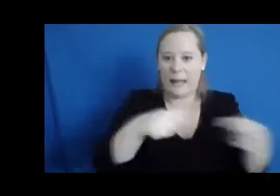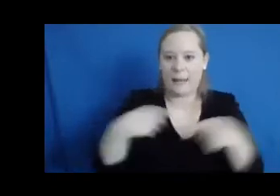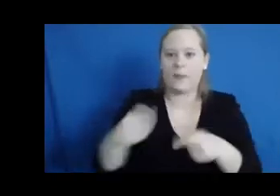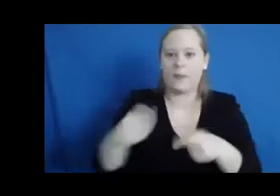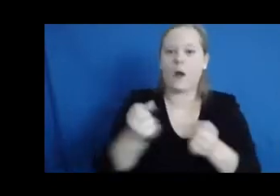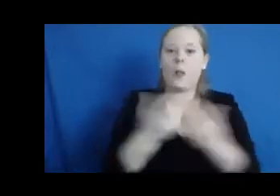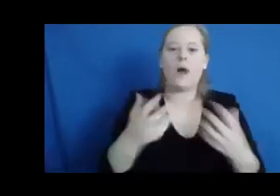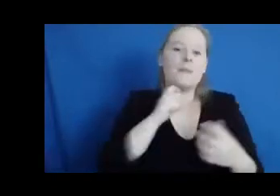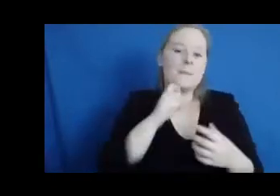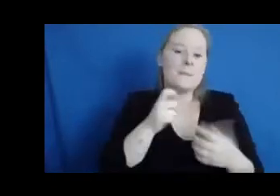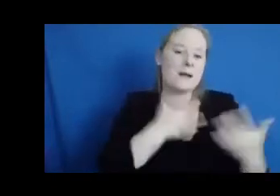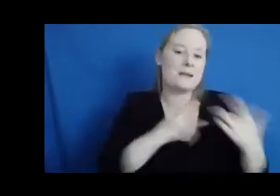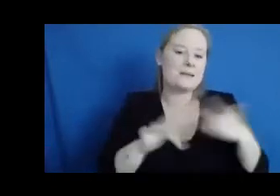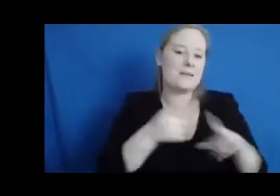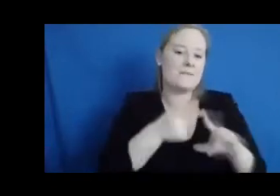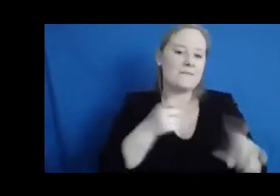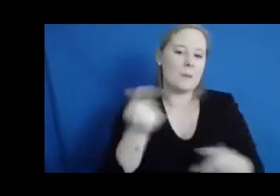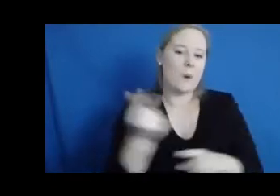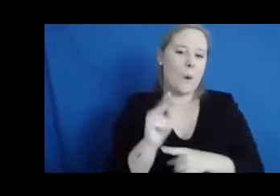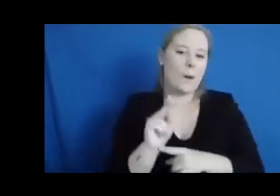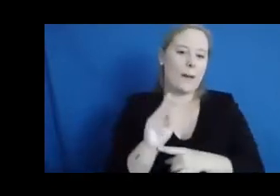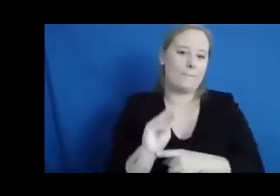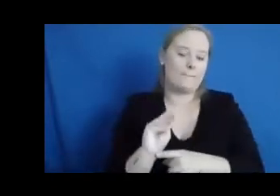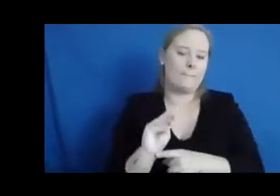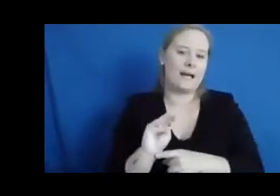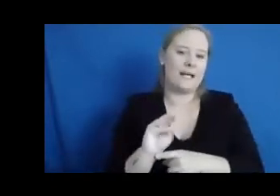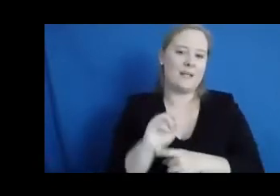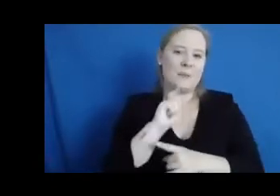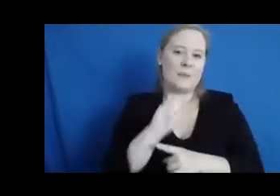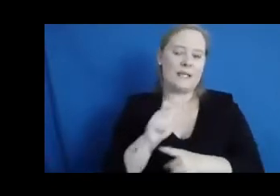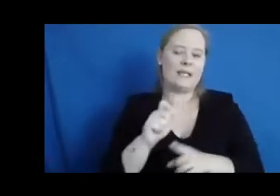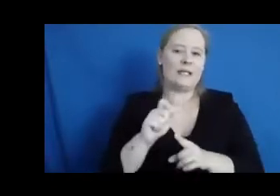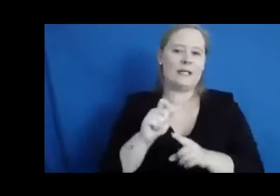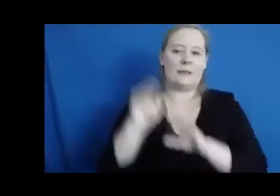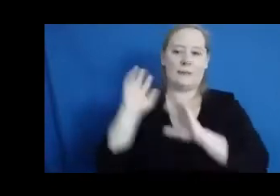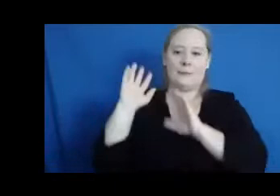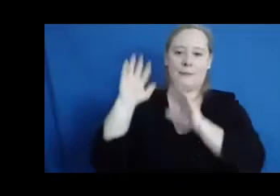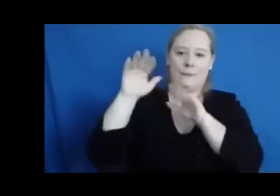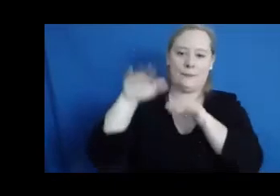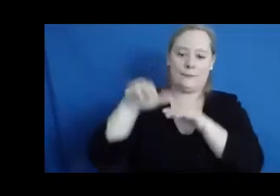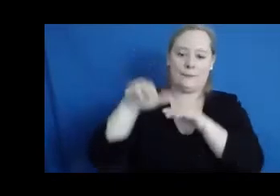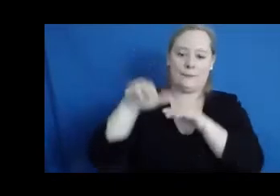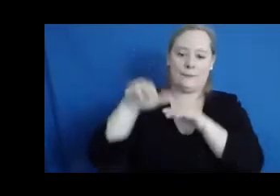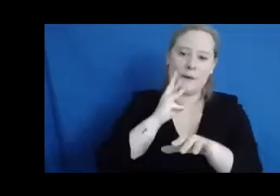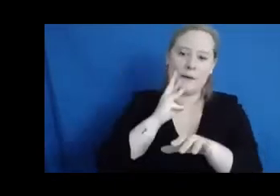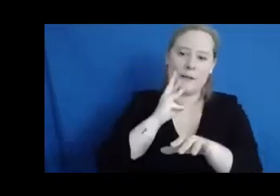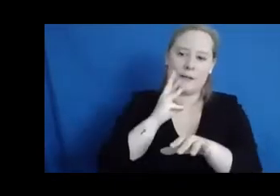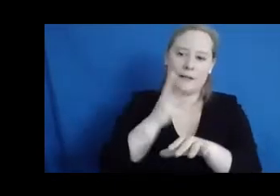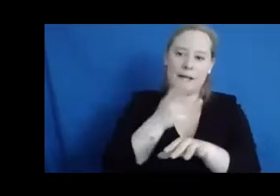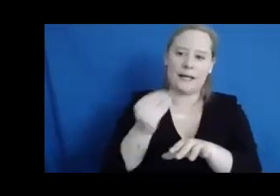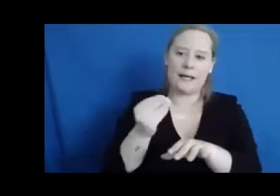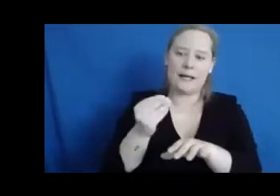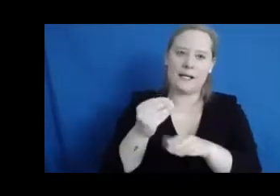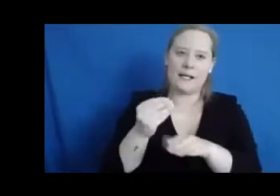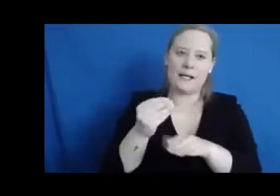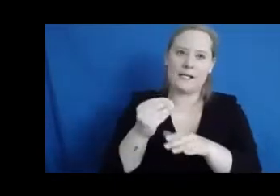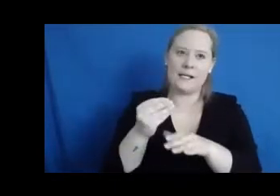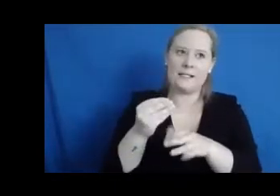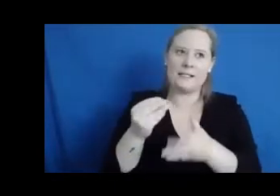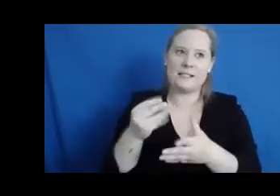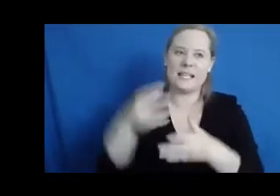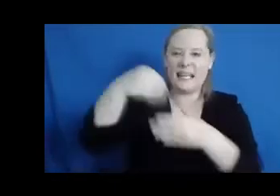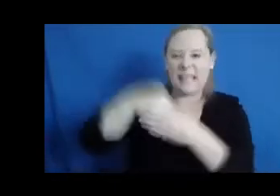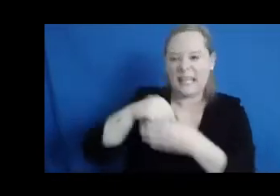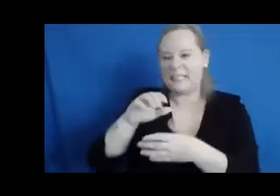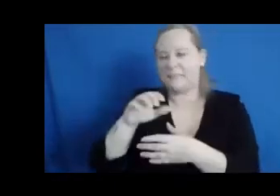concern from the Gold King mine are basically precipitated out of the water and bound up in clays and